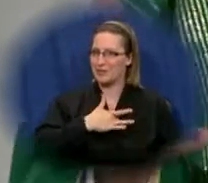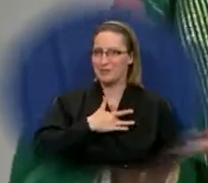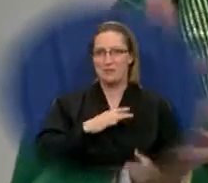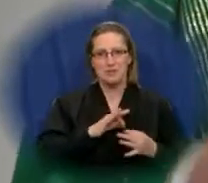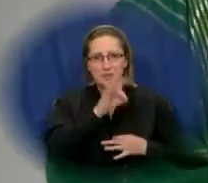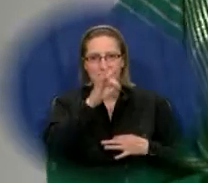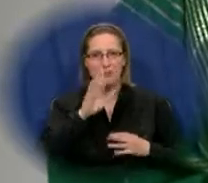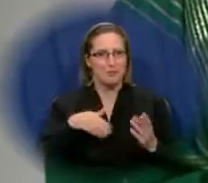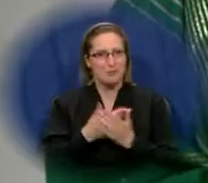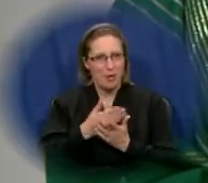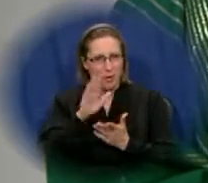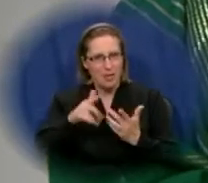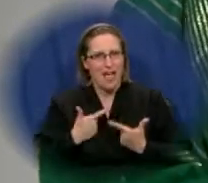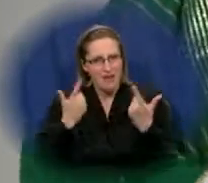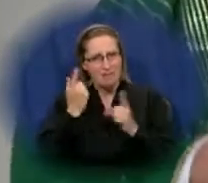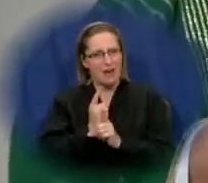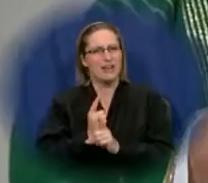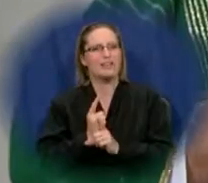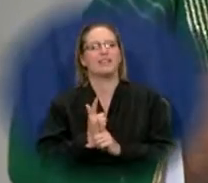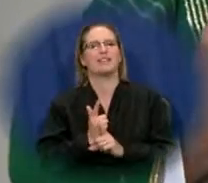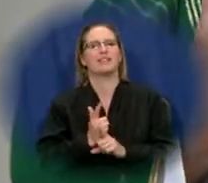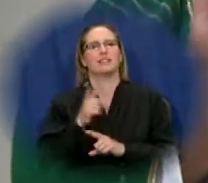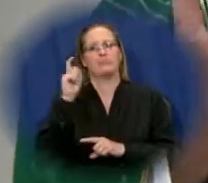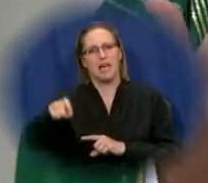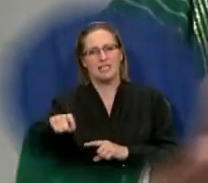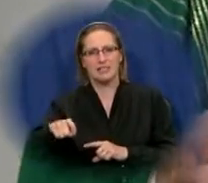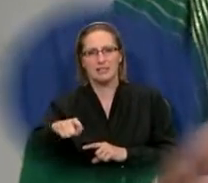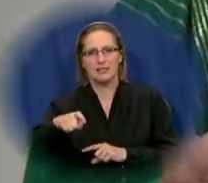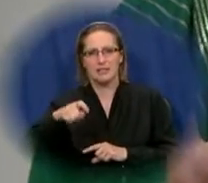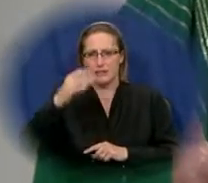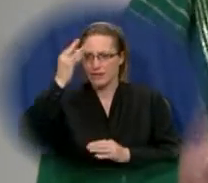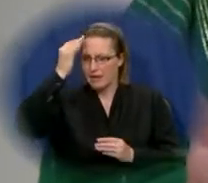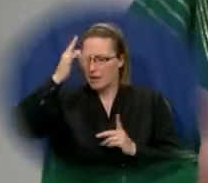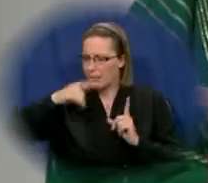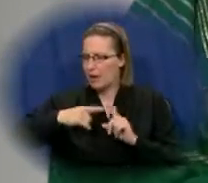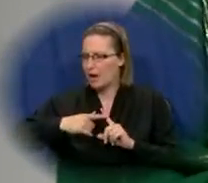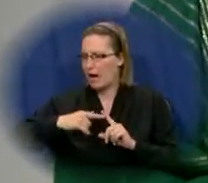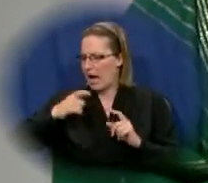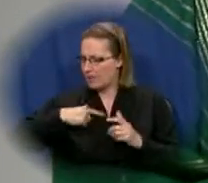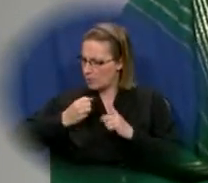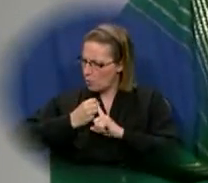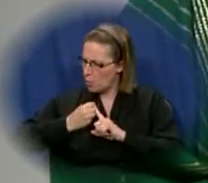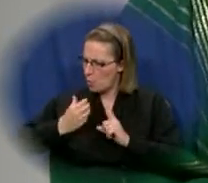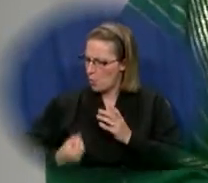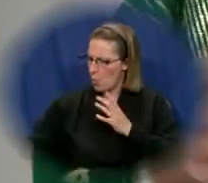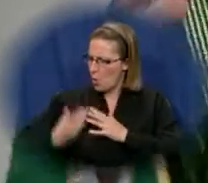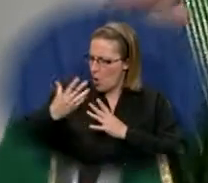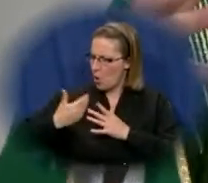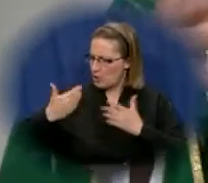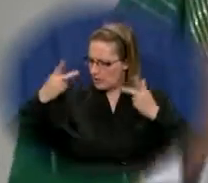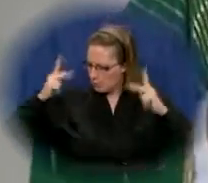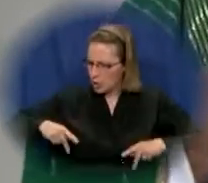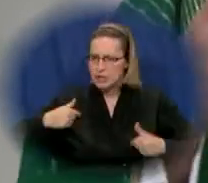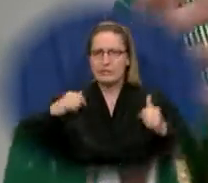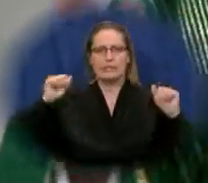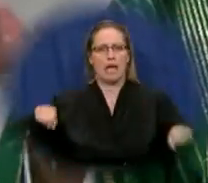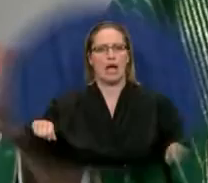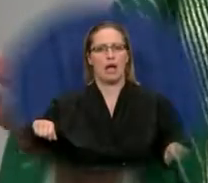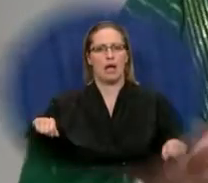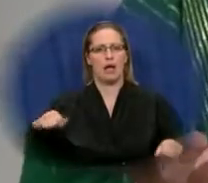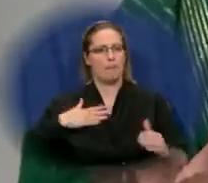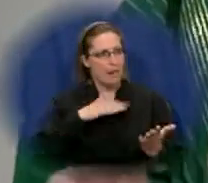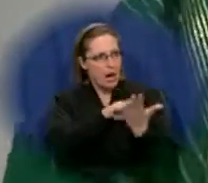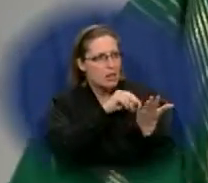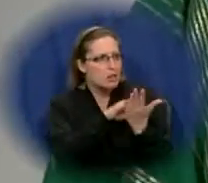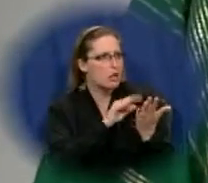about our whole lives, that we have a need for lots of room to grow from our experiences, from our learnings, from